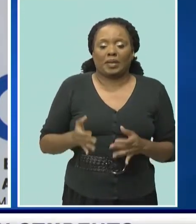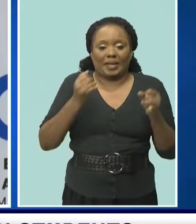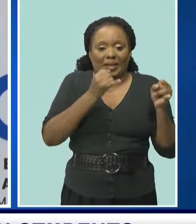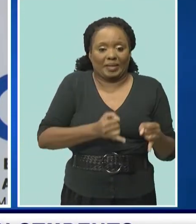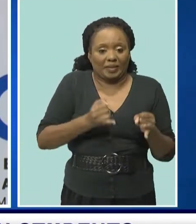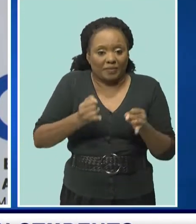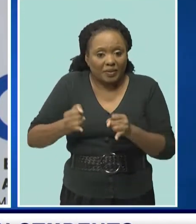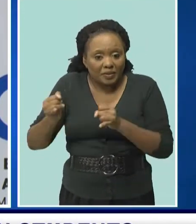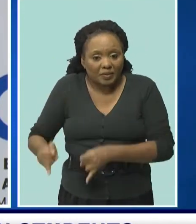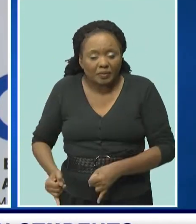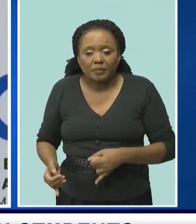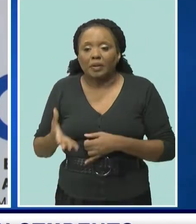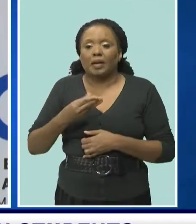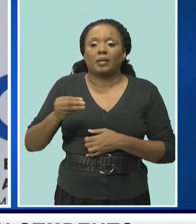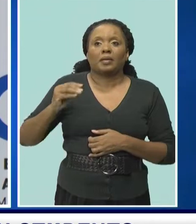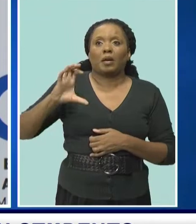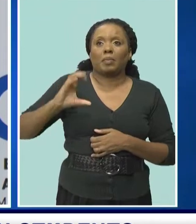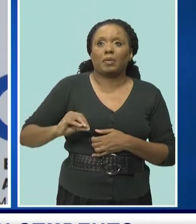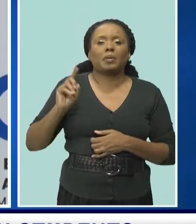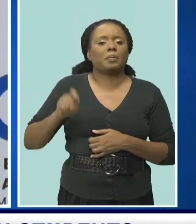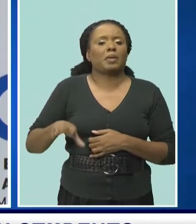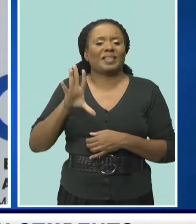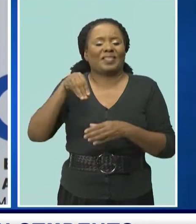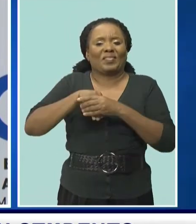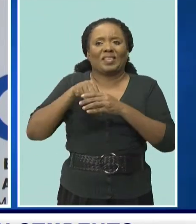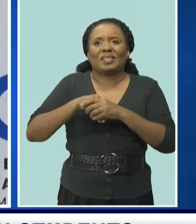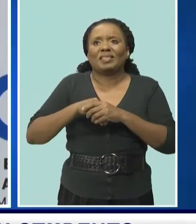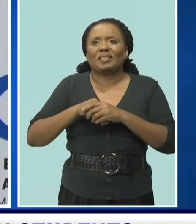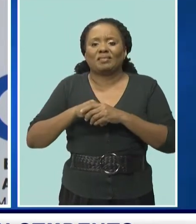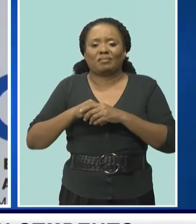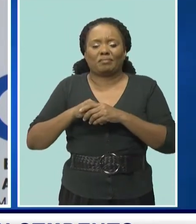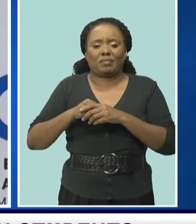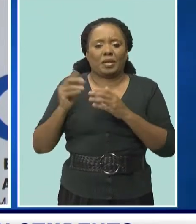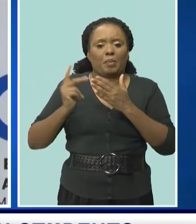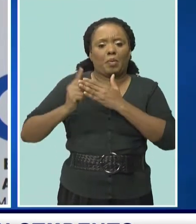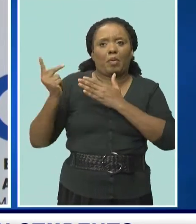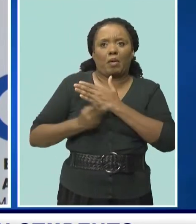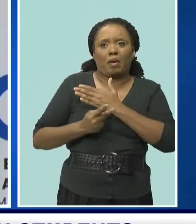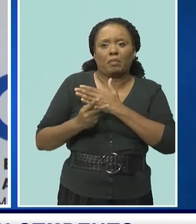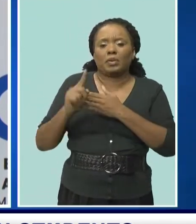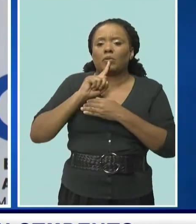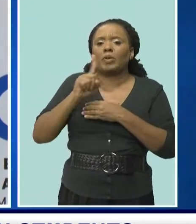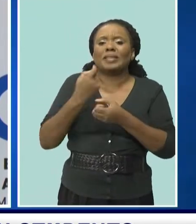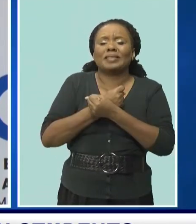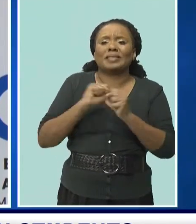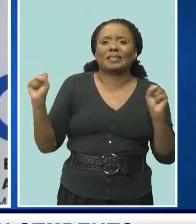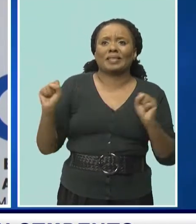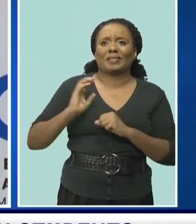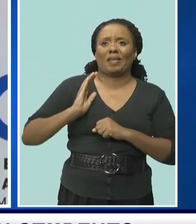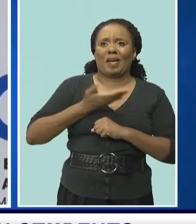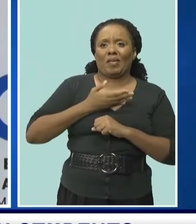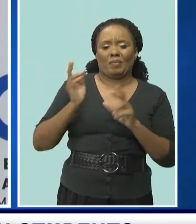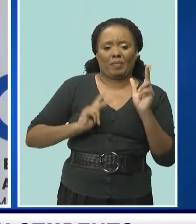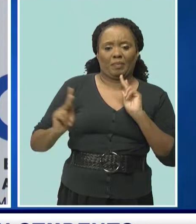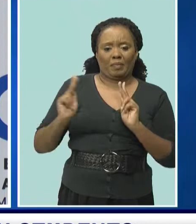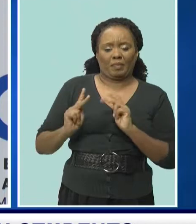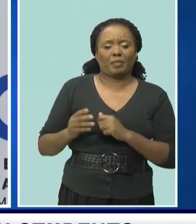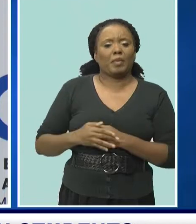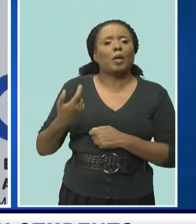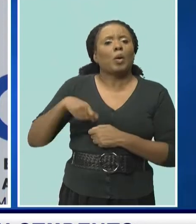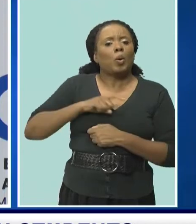be willing to invest in such a program to save this our fair land. The Chamber looks forward to lending its